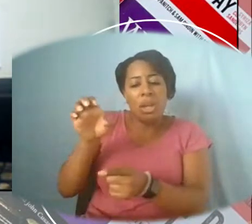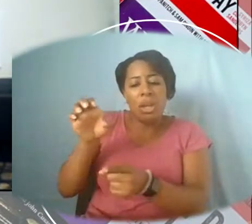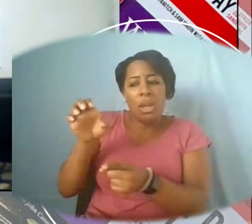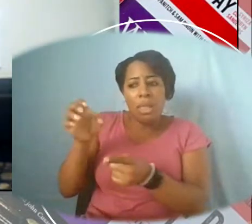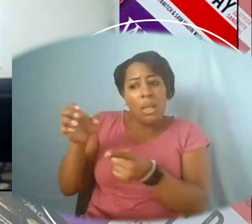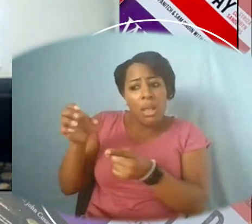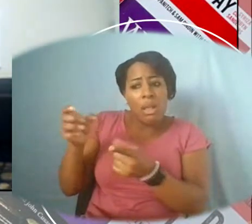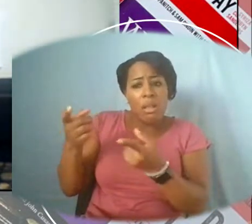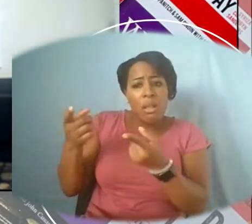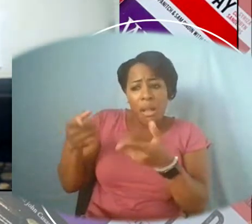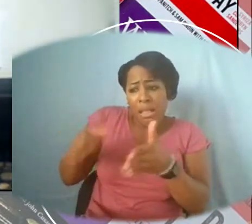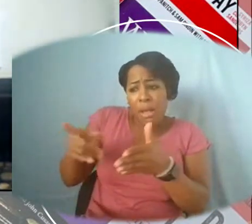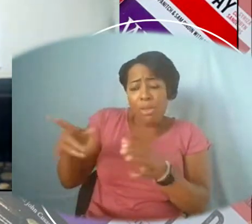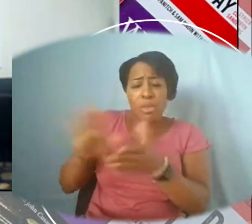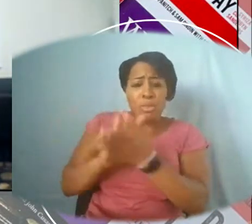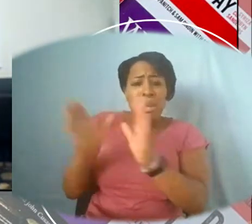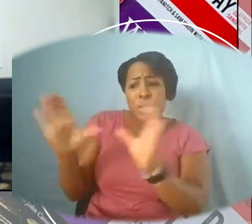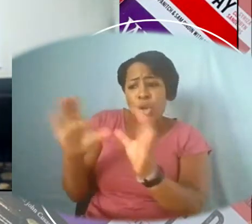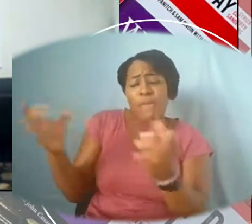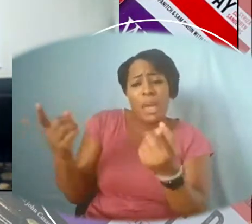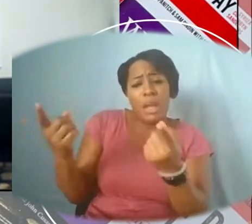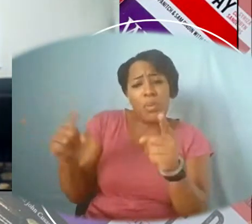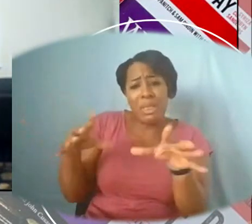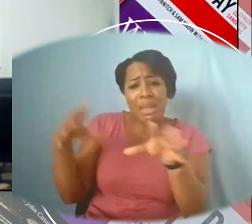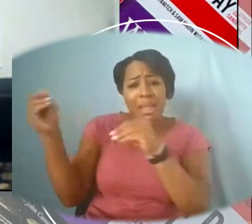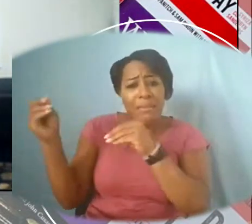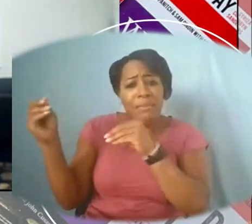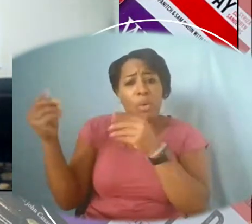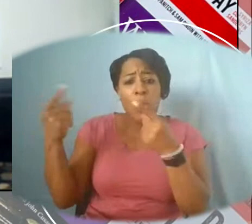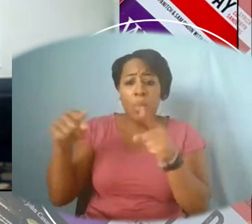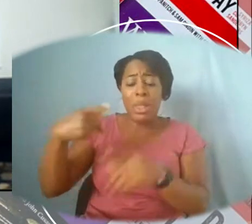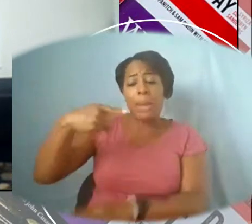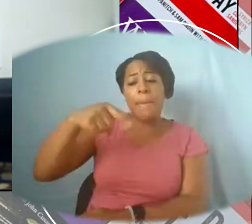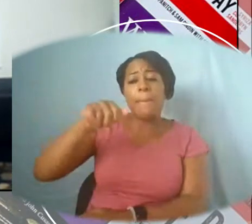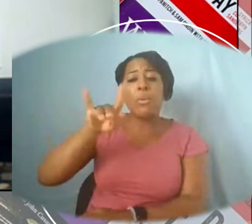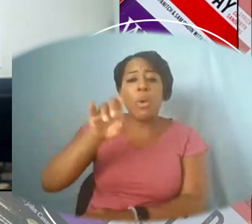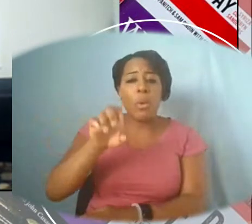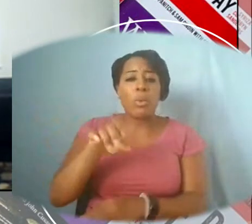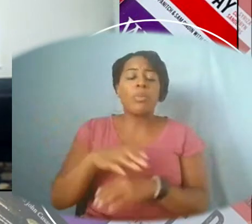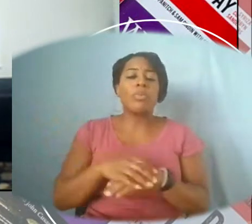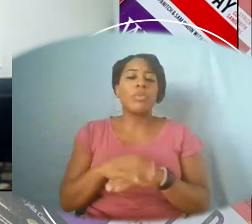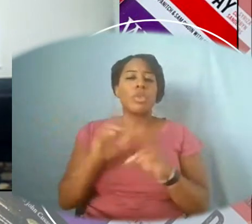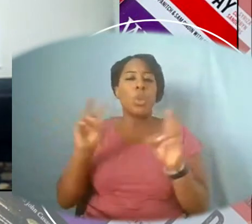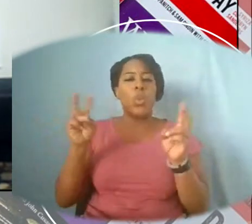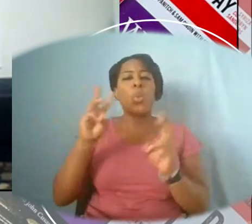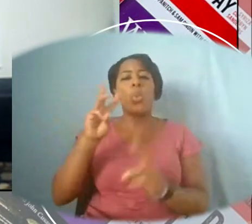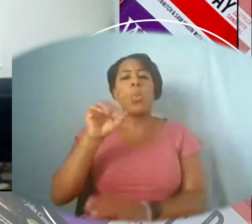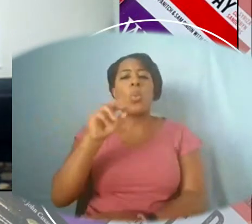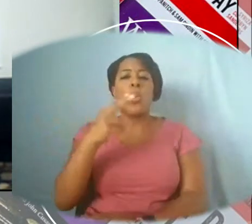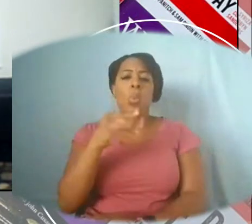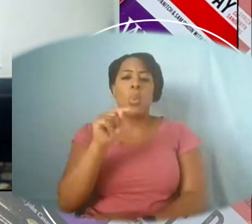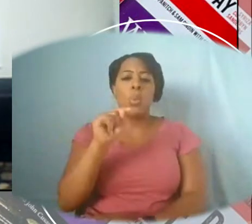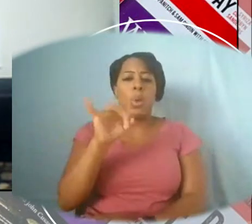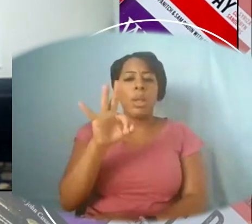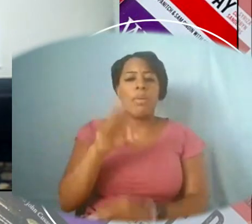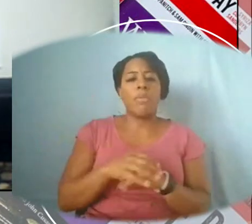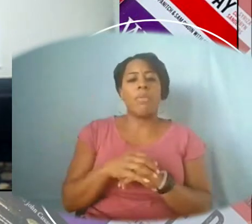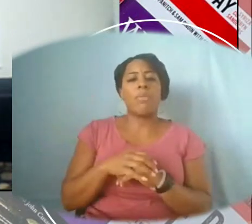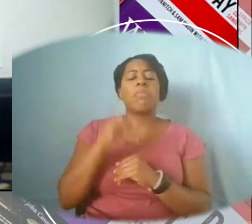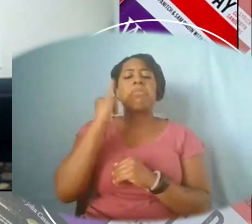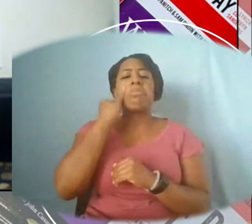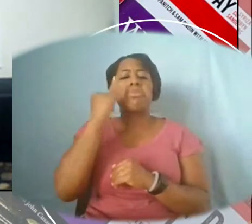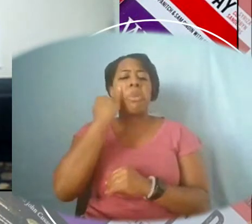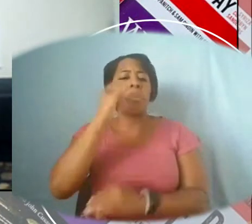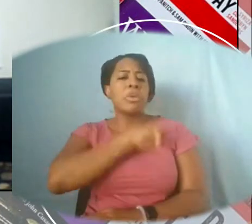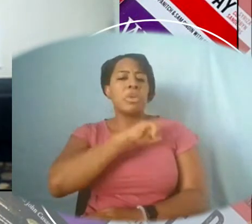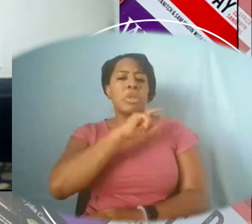is called What If? What if police were never called.